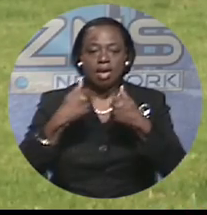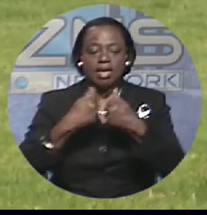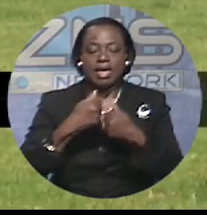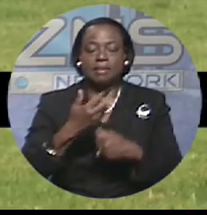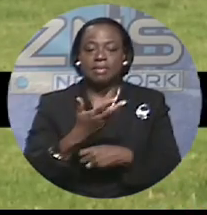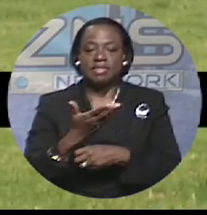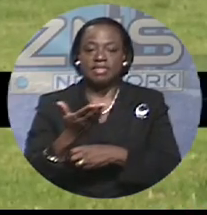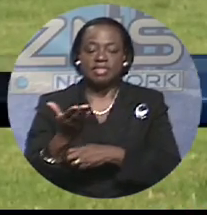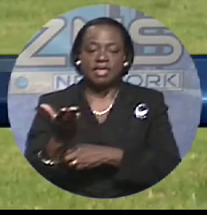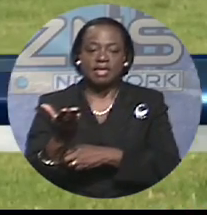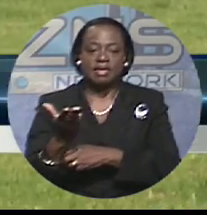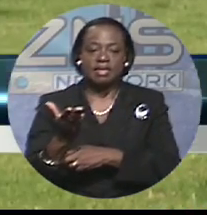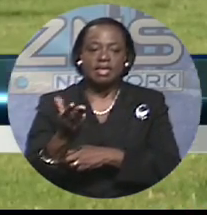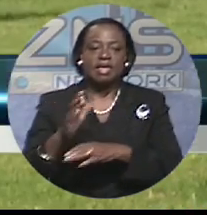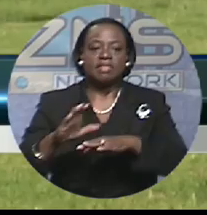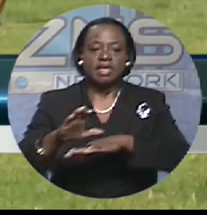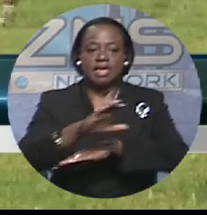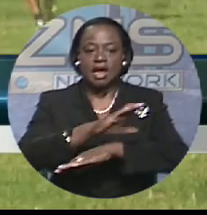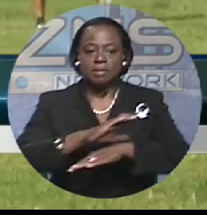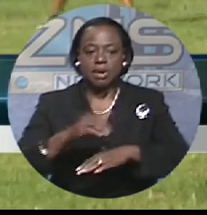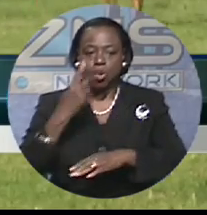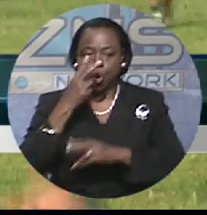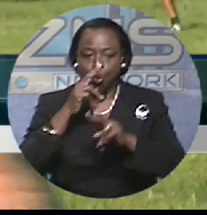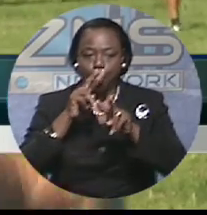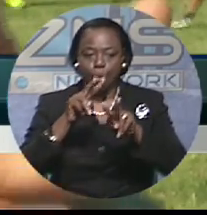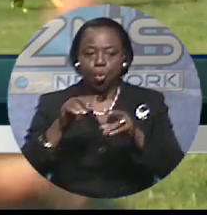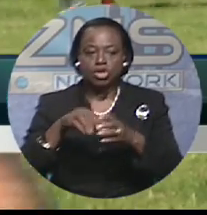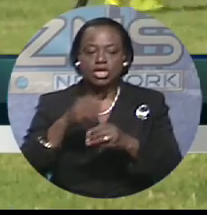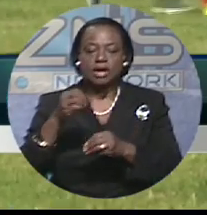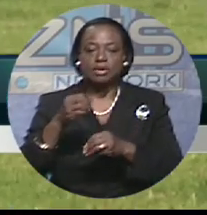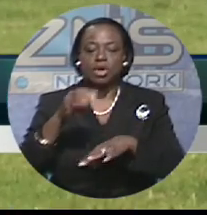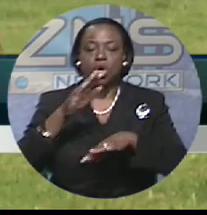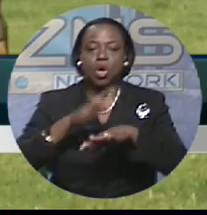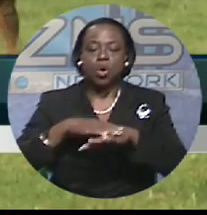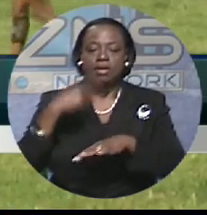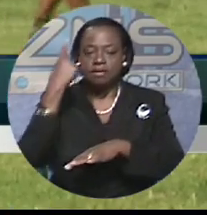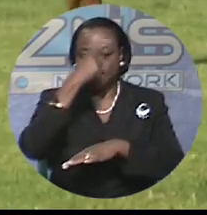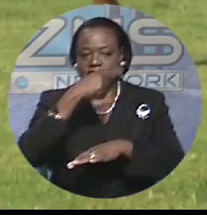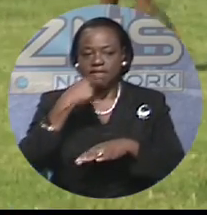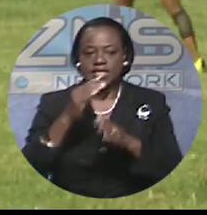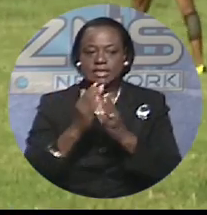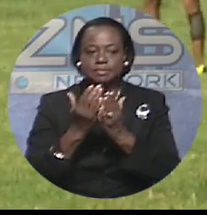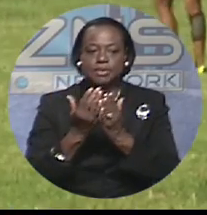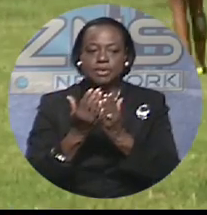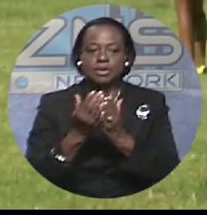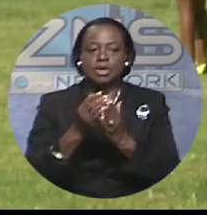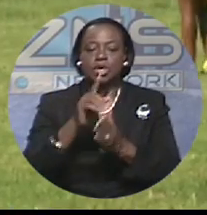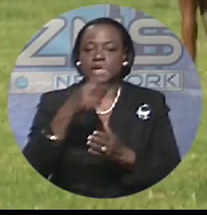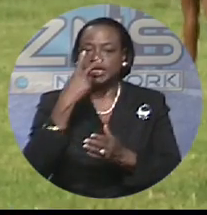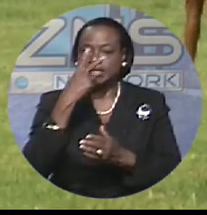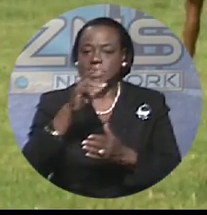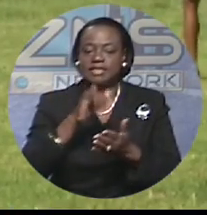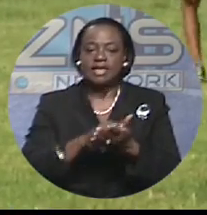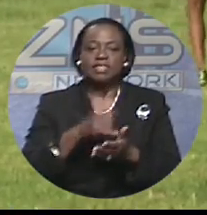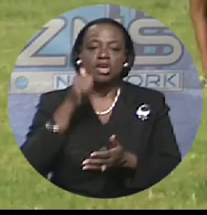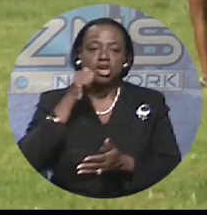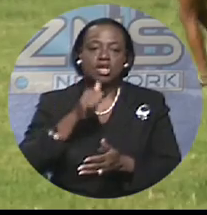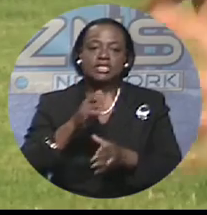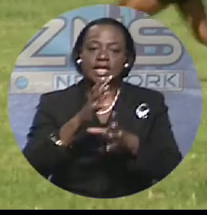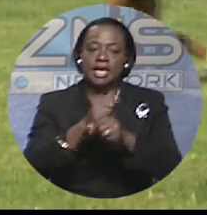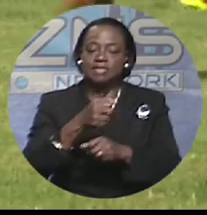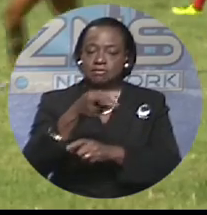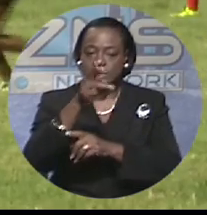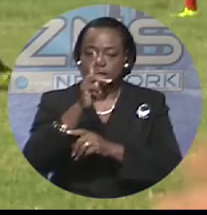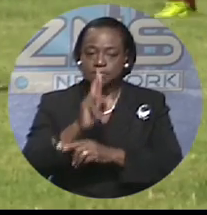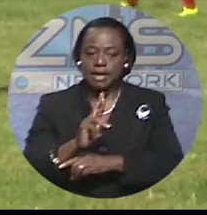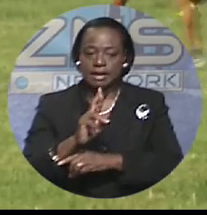impressive, everyone. The Caribbean watching them. On Facebook and Twitter and stuff, you could see that the girls getting their respect.